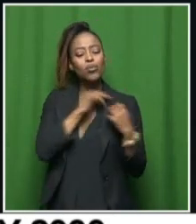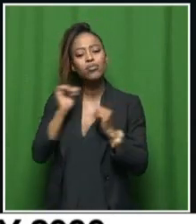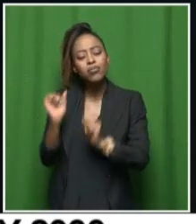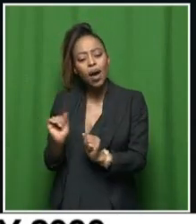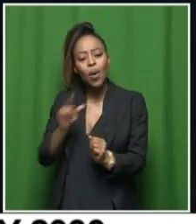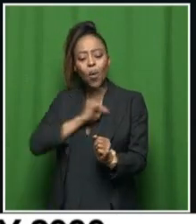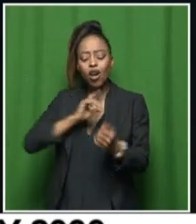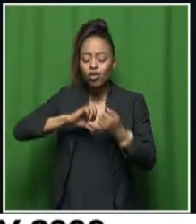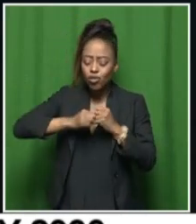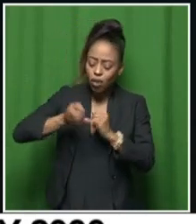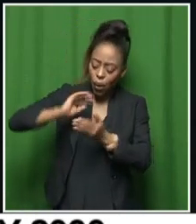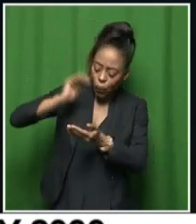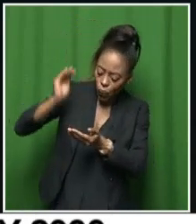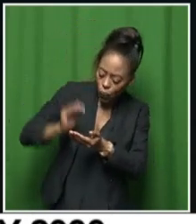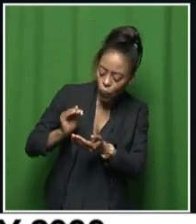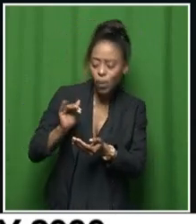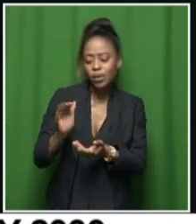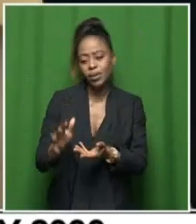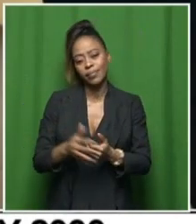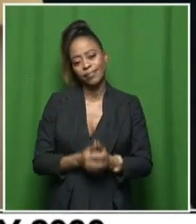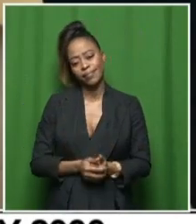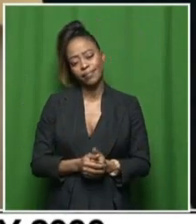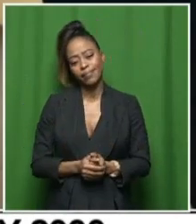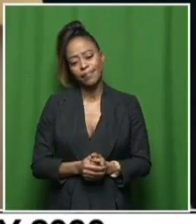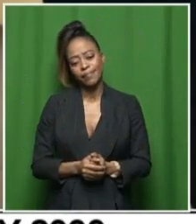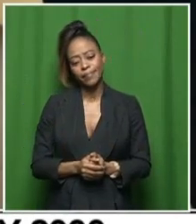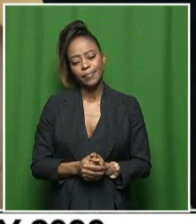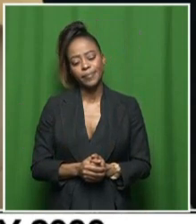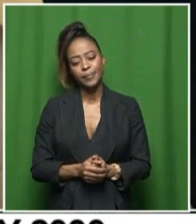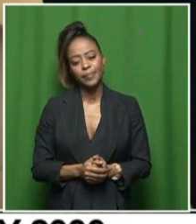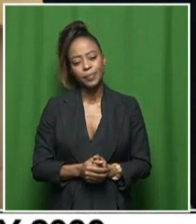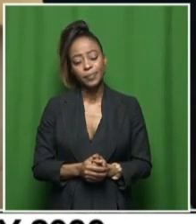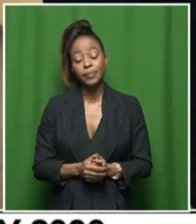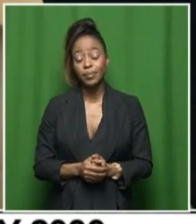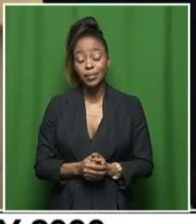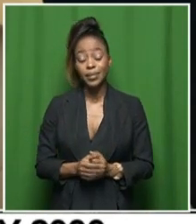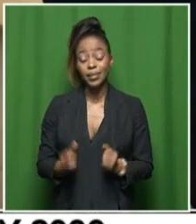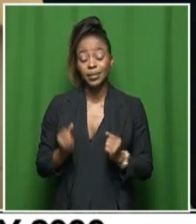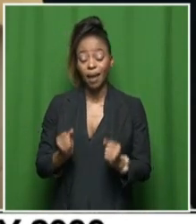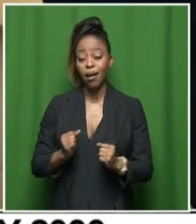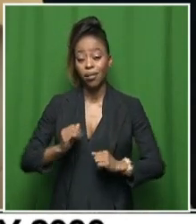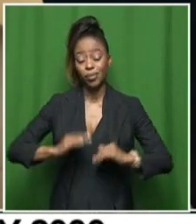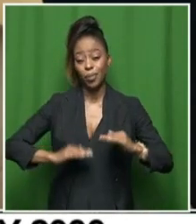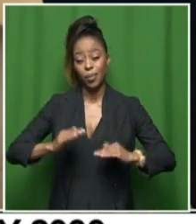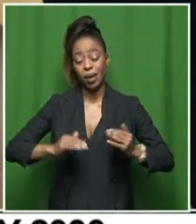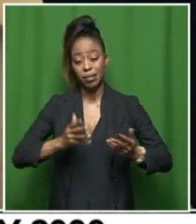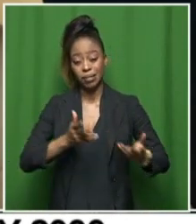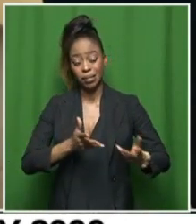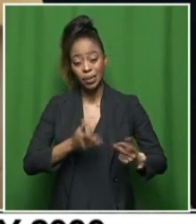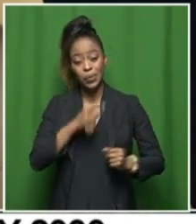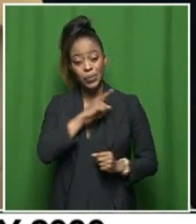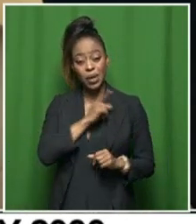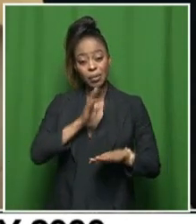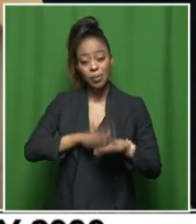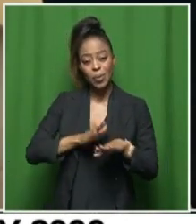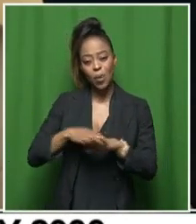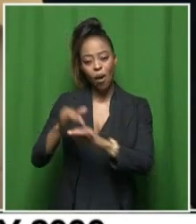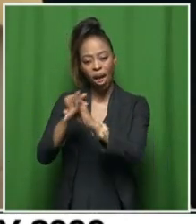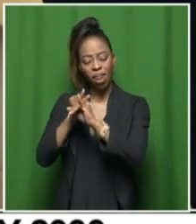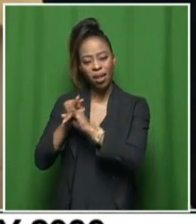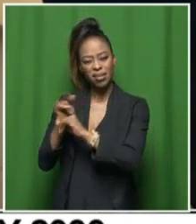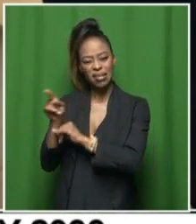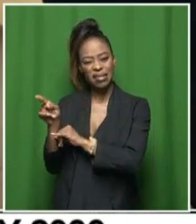look to reduce emissions. St. Francis, it sort of becomes a tough balancing act, especially for